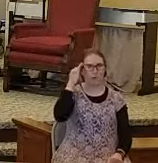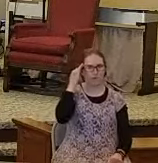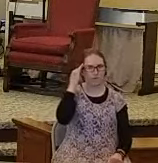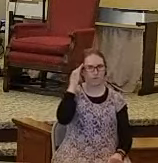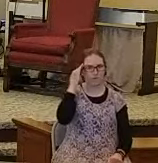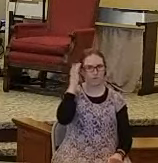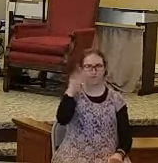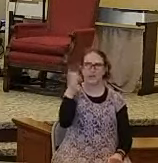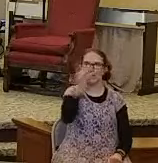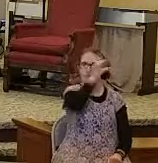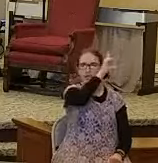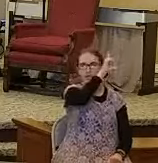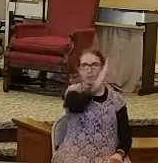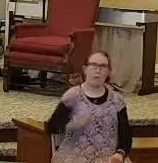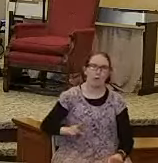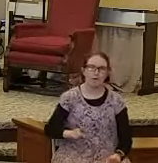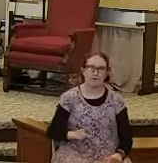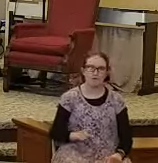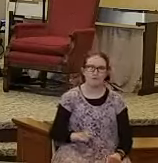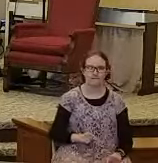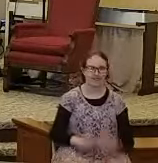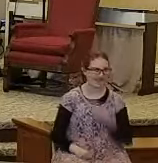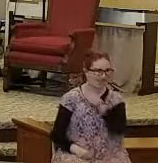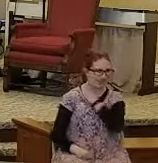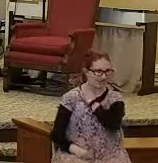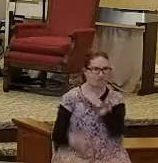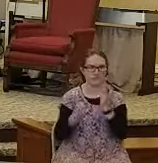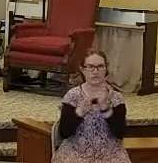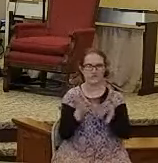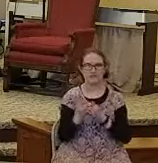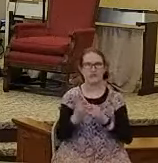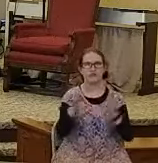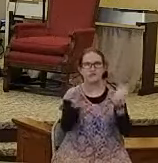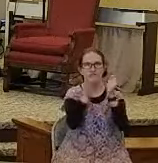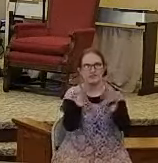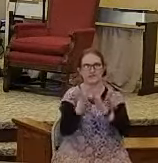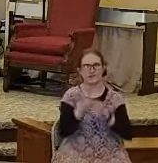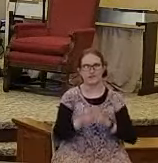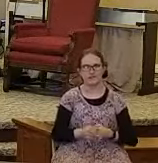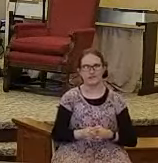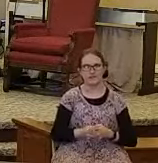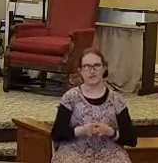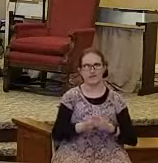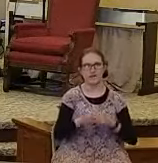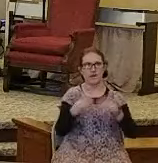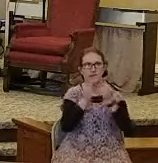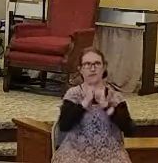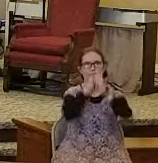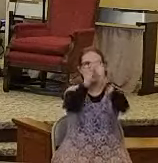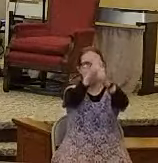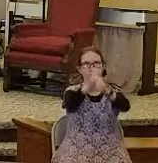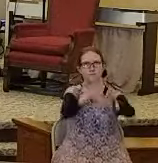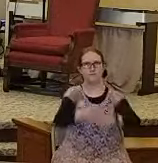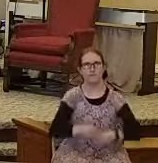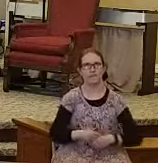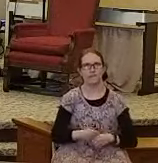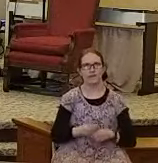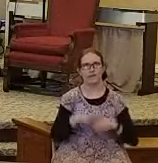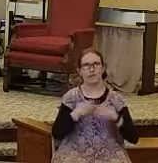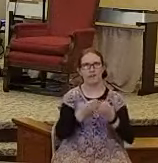know, thus saith the Lord. Jesus, Jesus, how I trust him. All